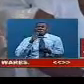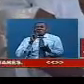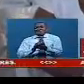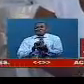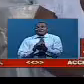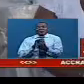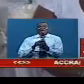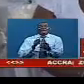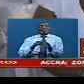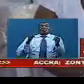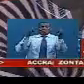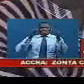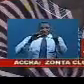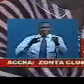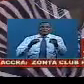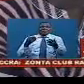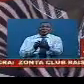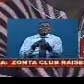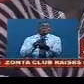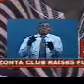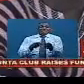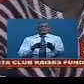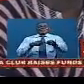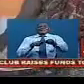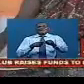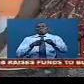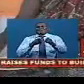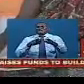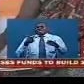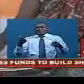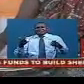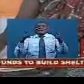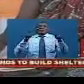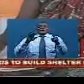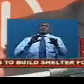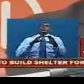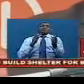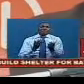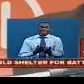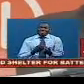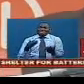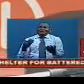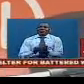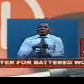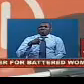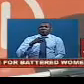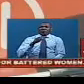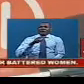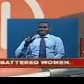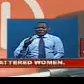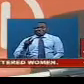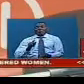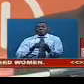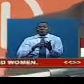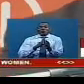that the inauguration of the station marks the beginning of greater things to come to the company. The new Goil identity is a result